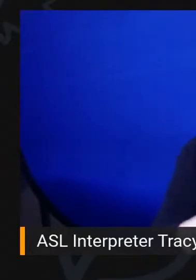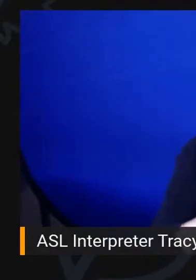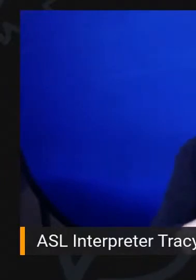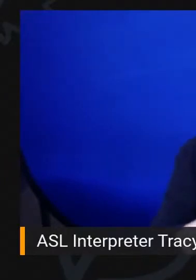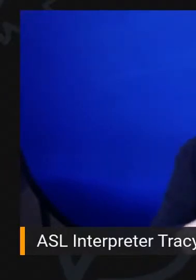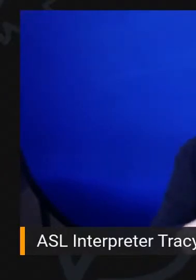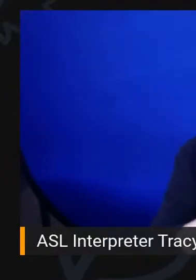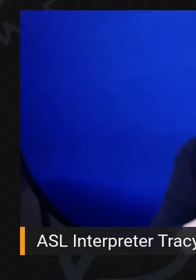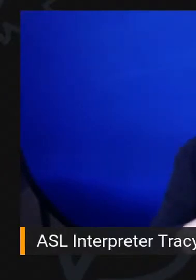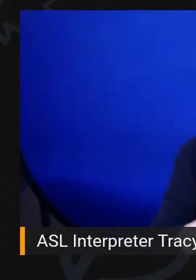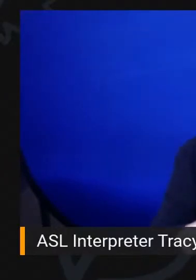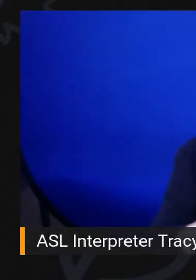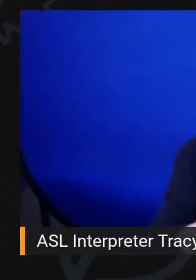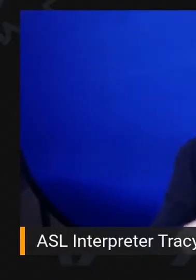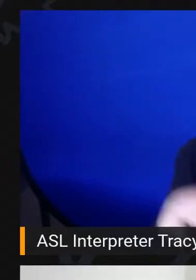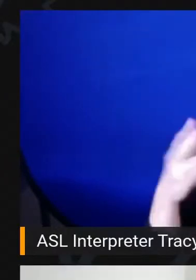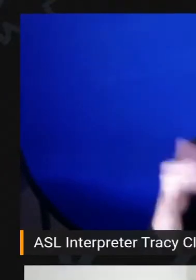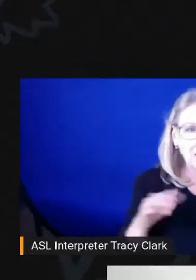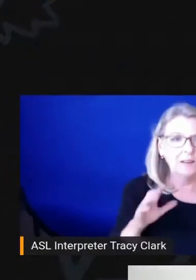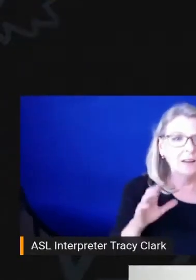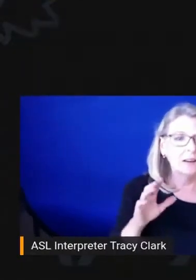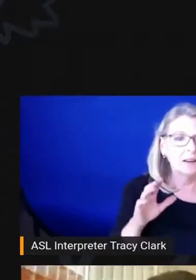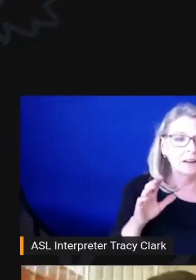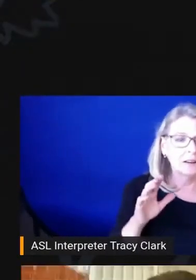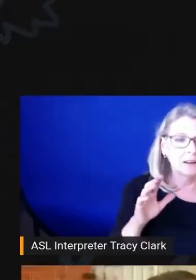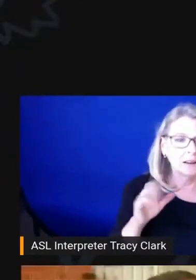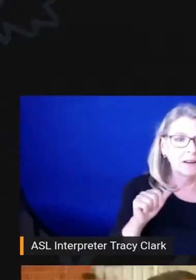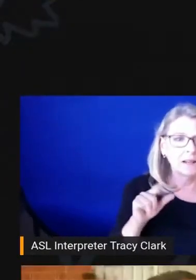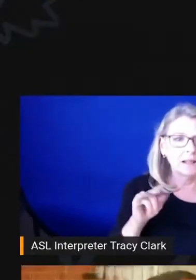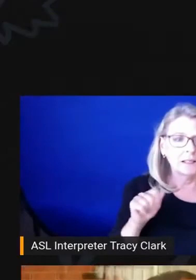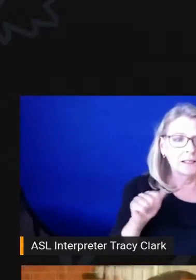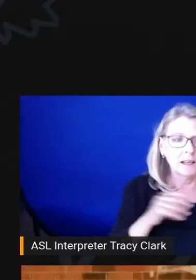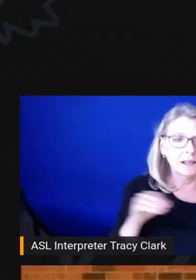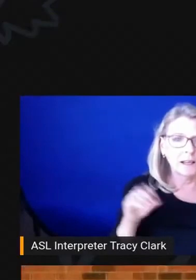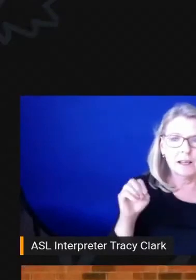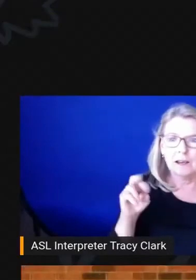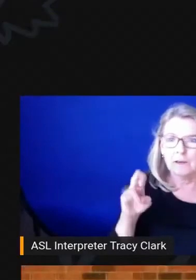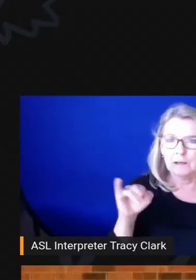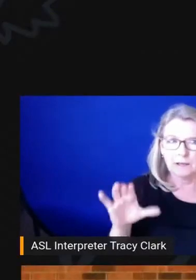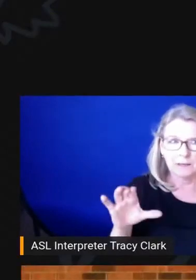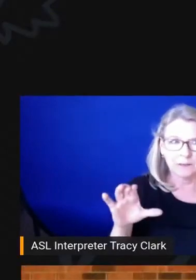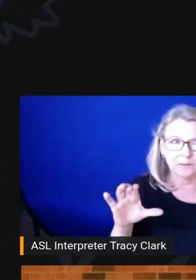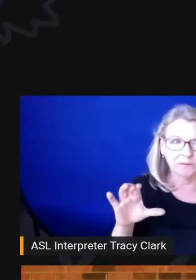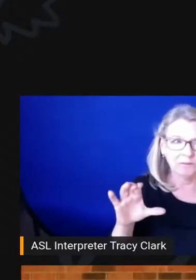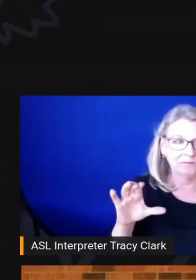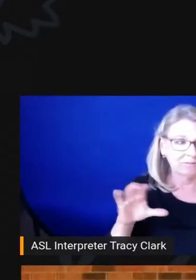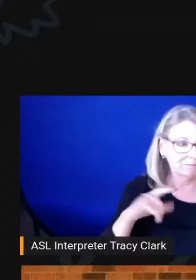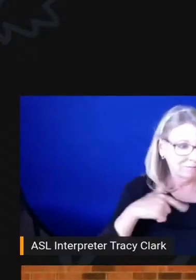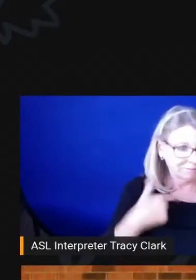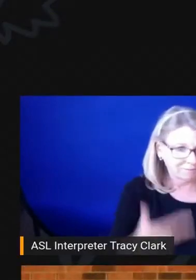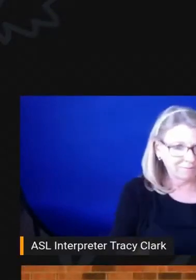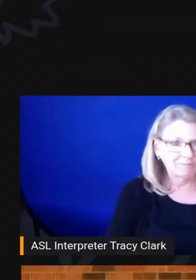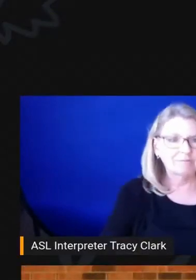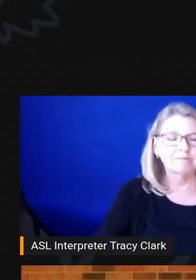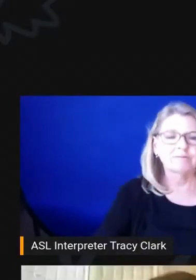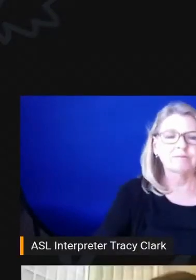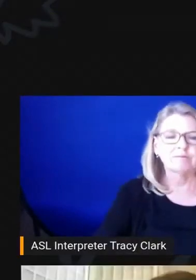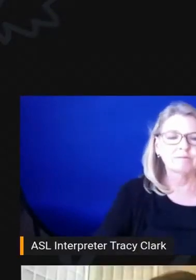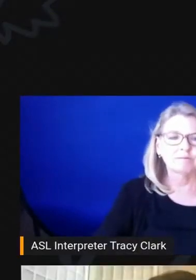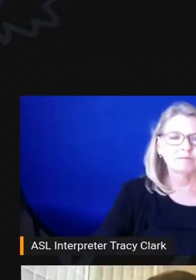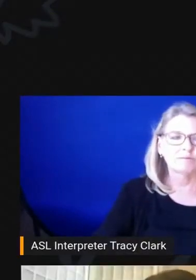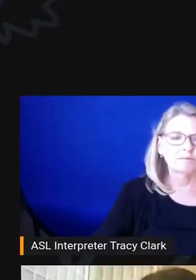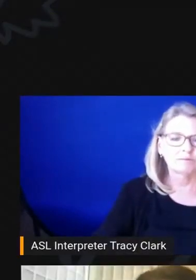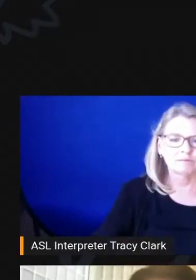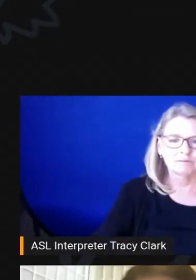and Eric, I think are the two. Yep. Sweet. There's Eric and Alalita. Oh, Hello. no, green screen. Oh,